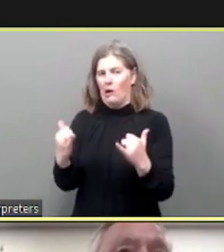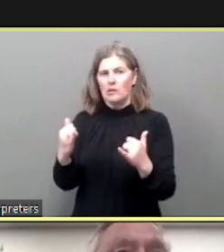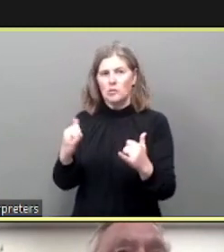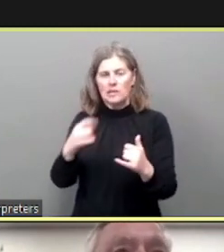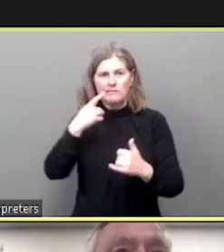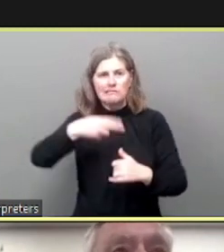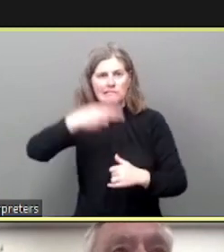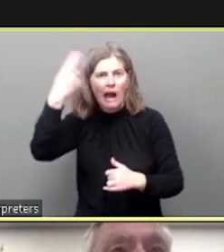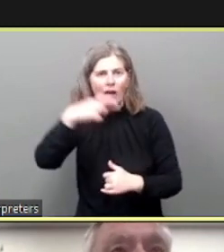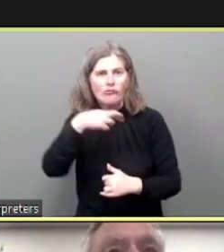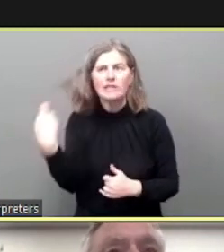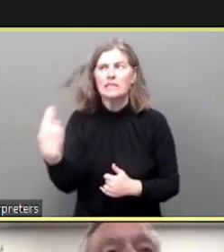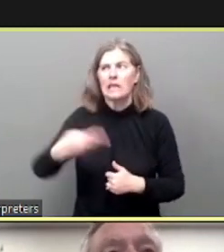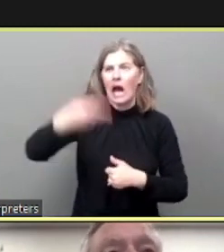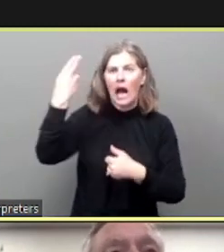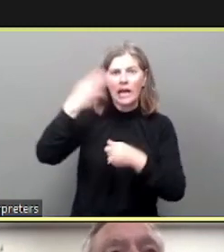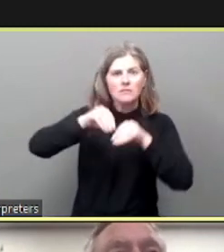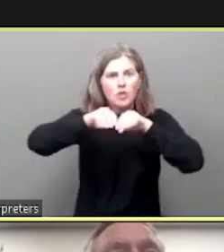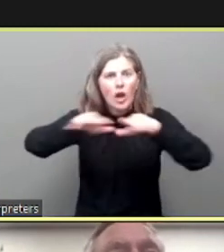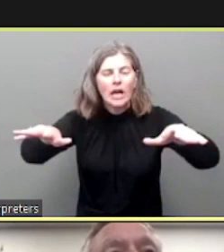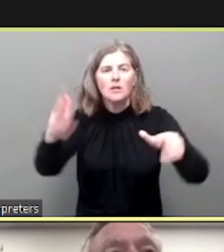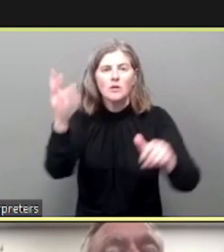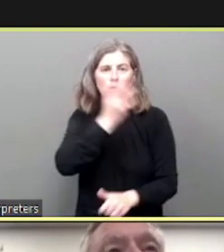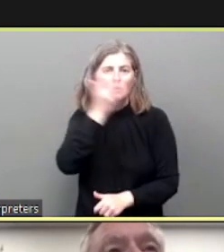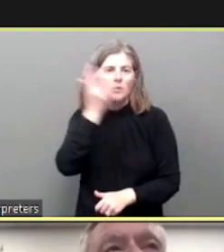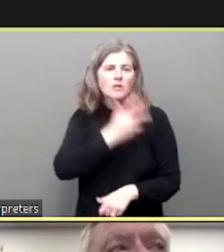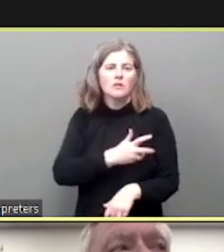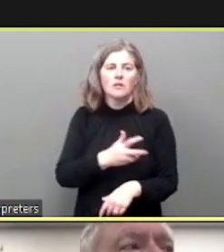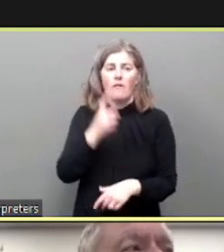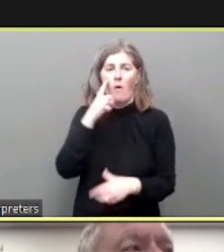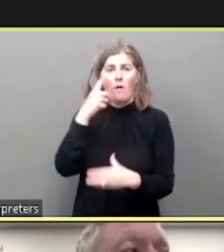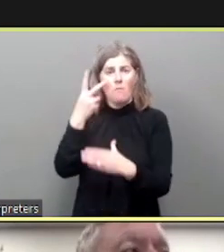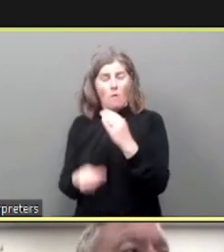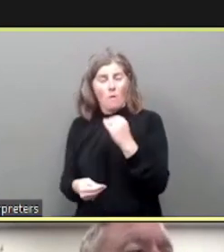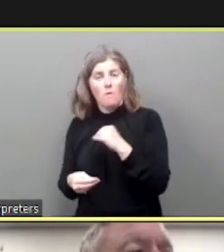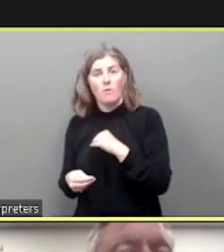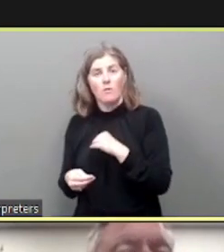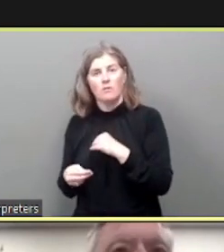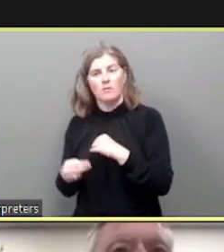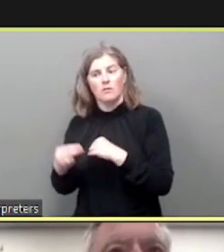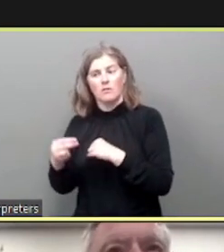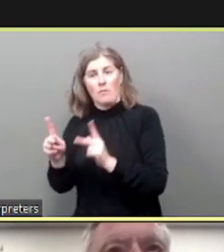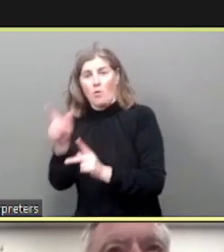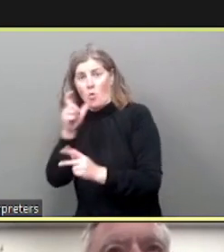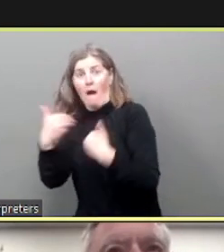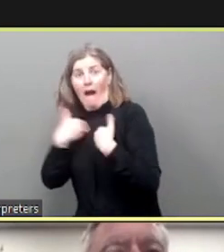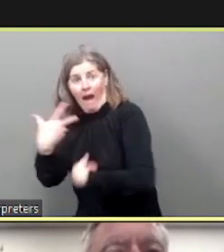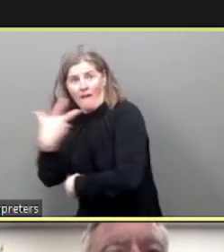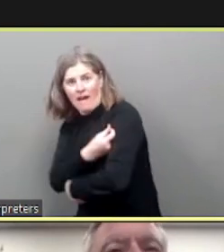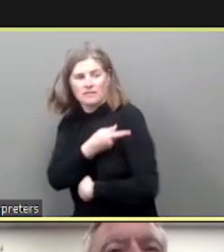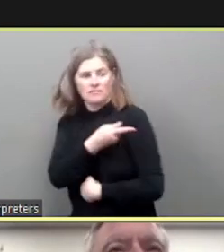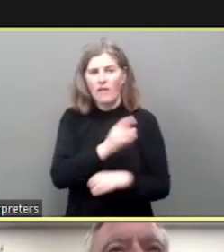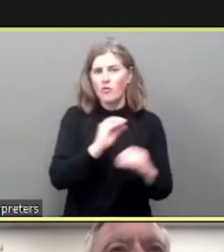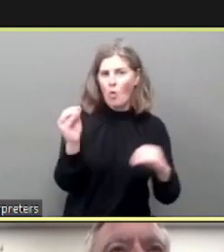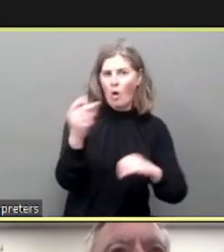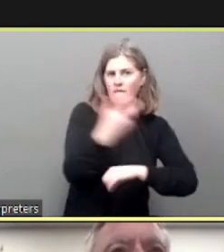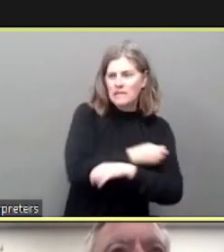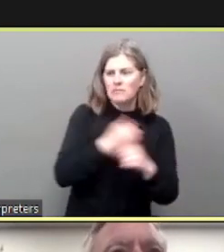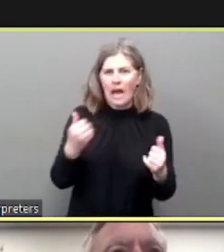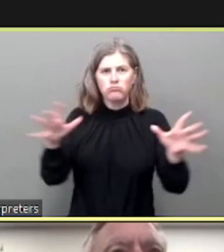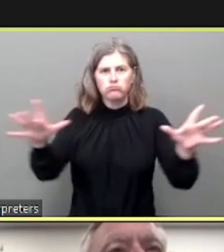and high spread of the virus for both vaccinated and unvaccinated people now becoming